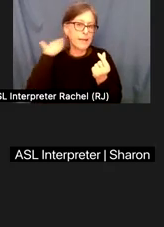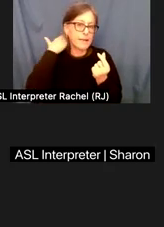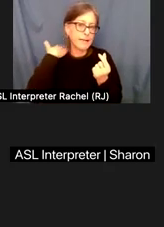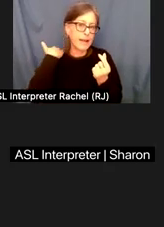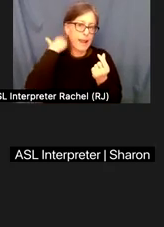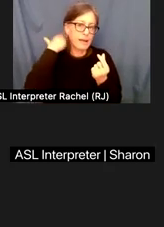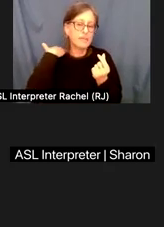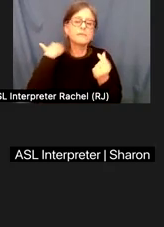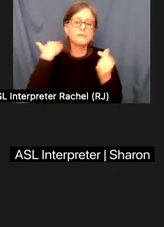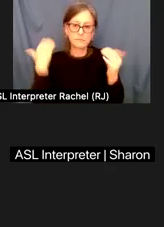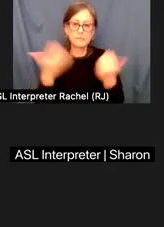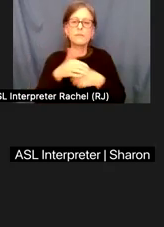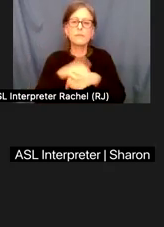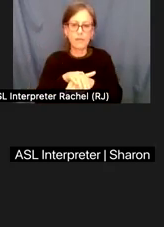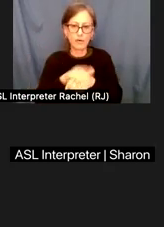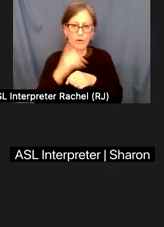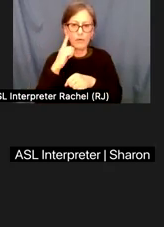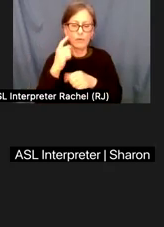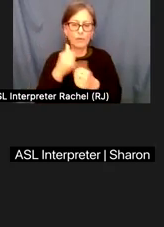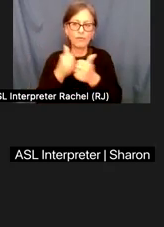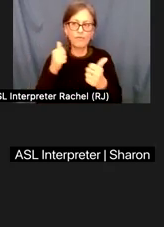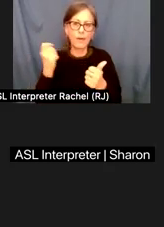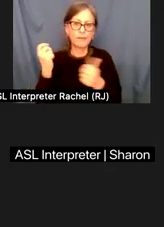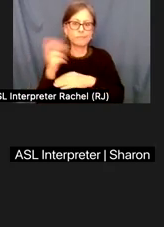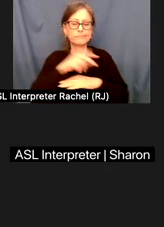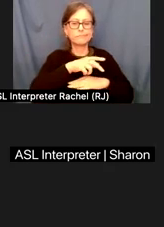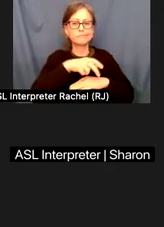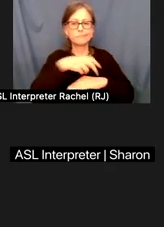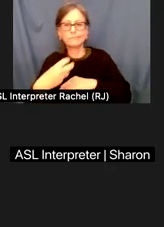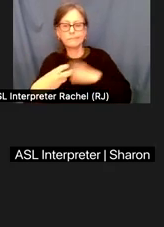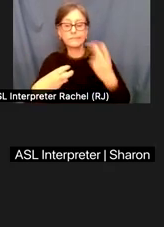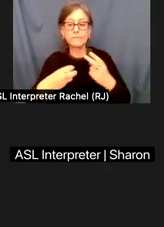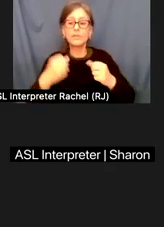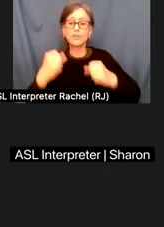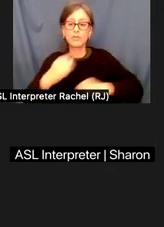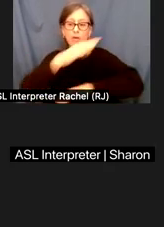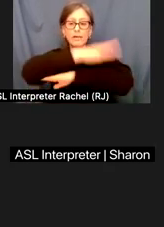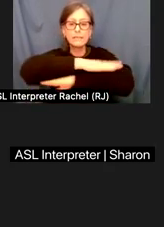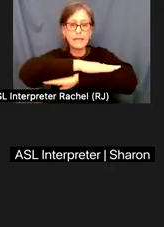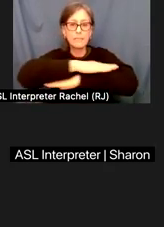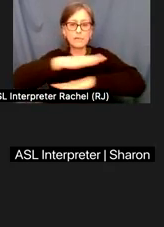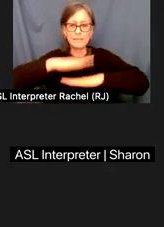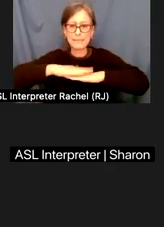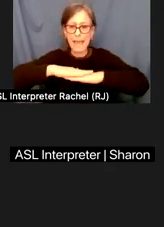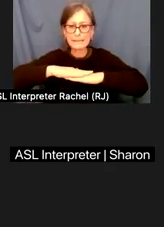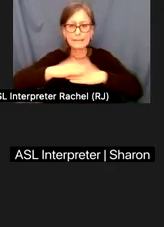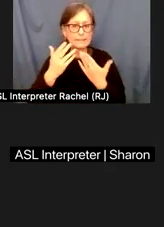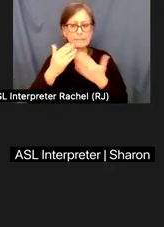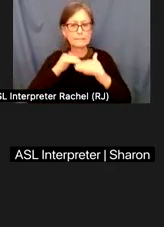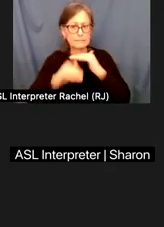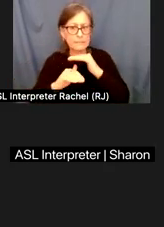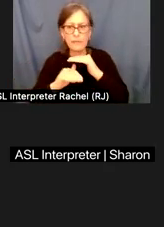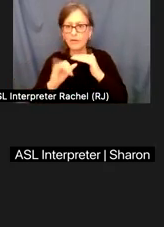because things might start to be falling. If there's a sturdy table or desk nearby, crawl underneath that for additional